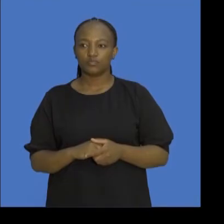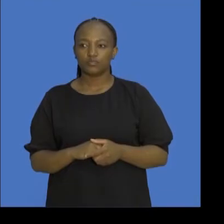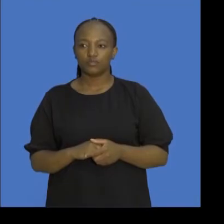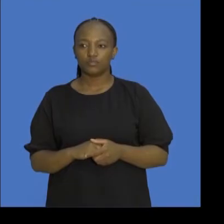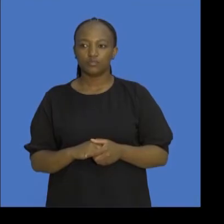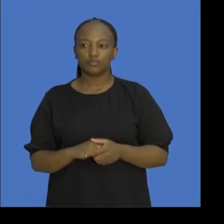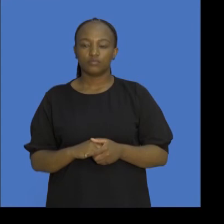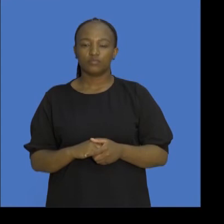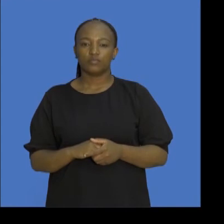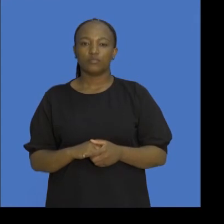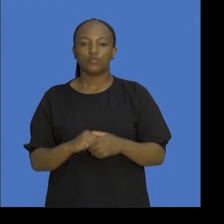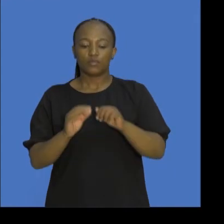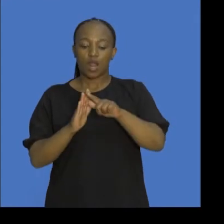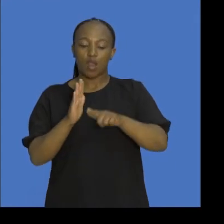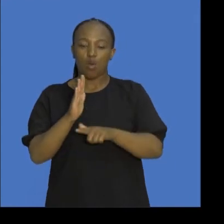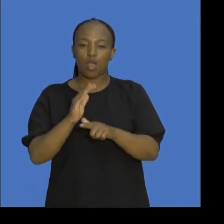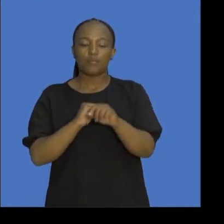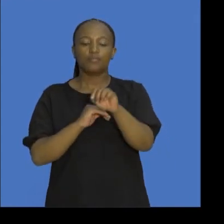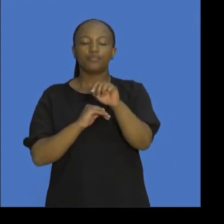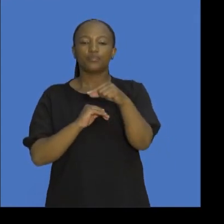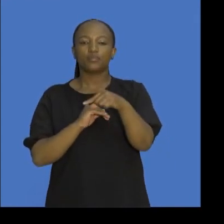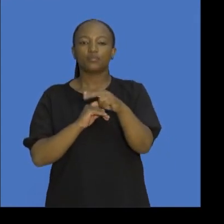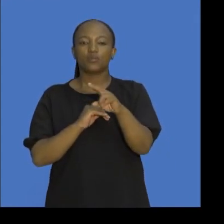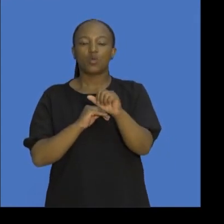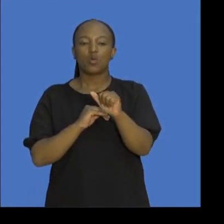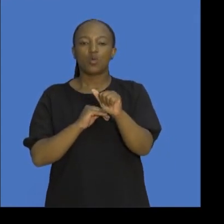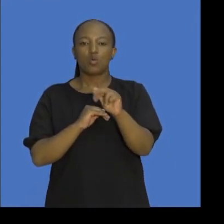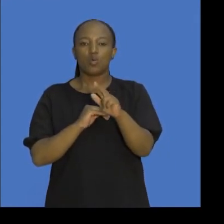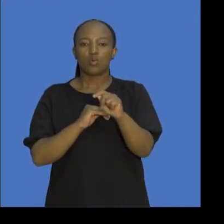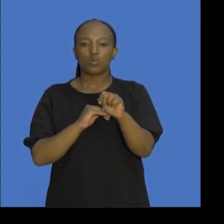The lower quartile will be denoted by Q1.